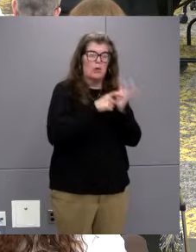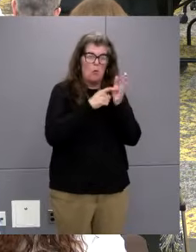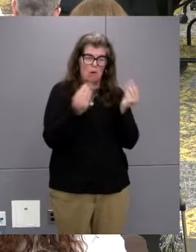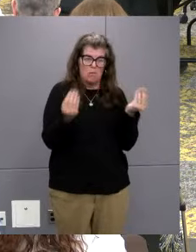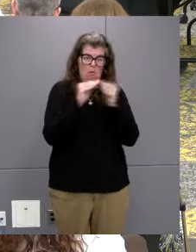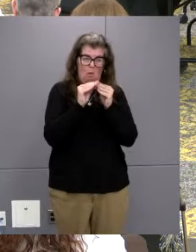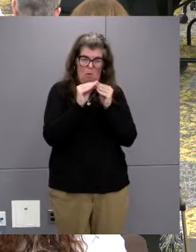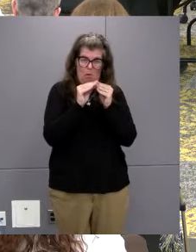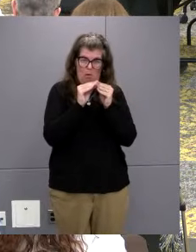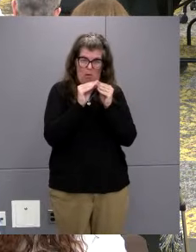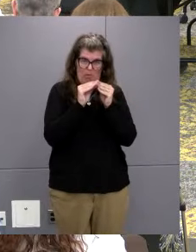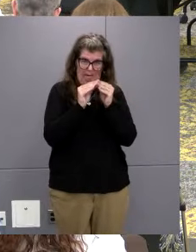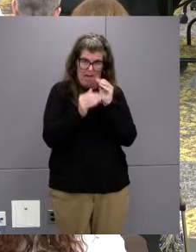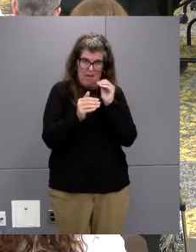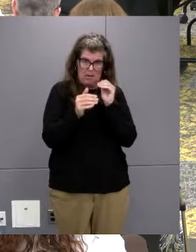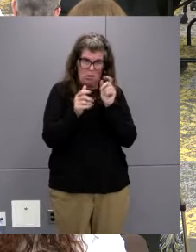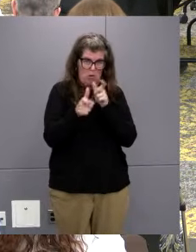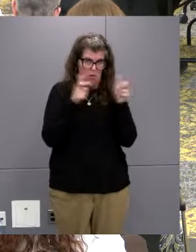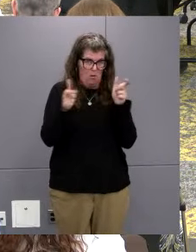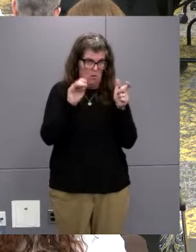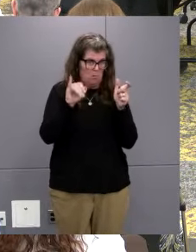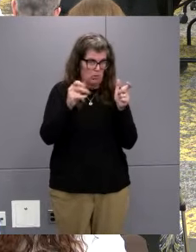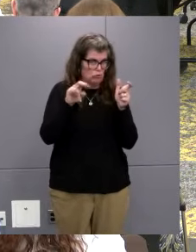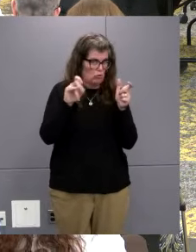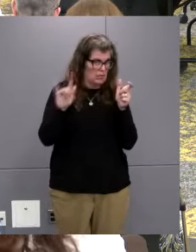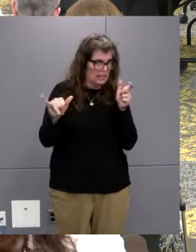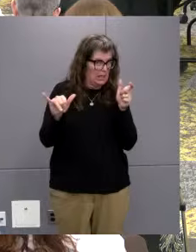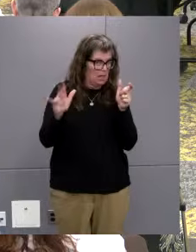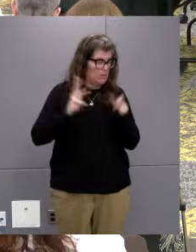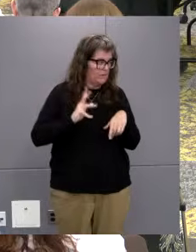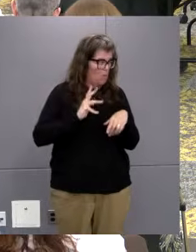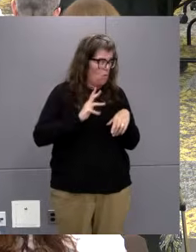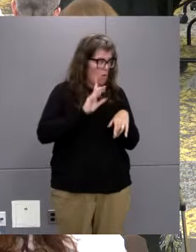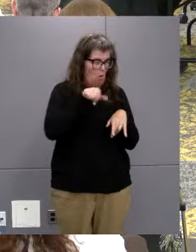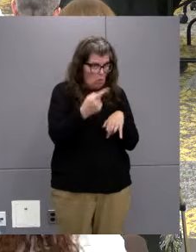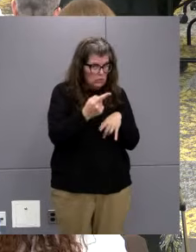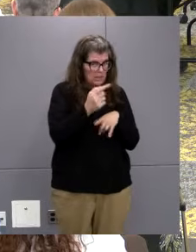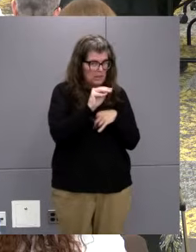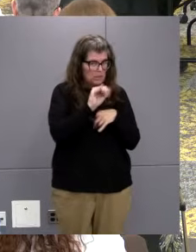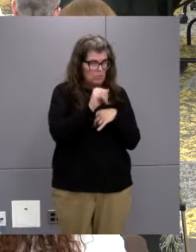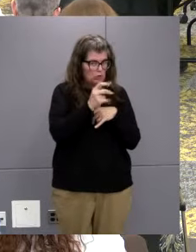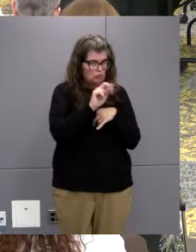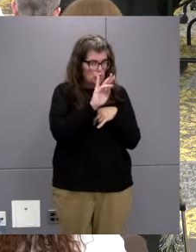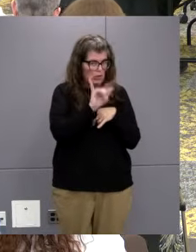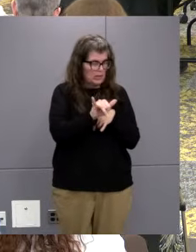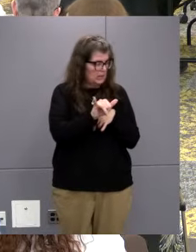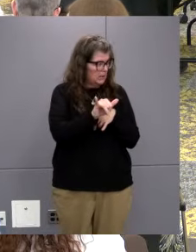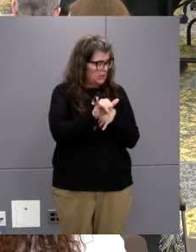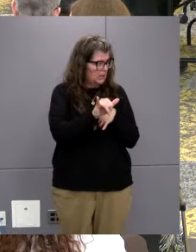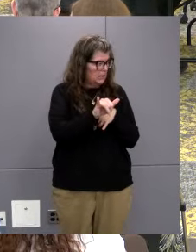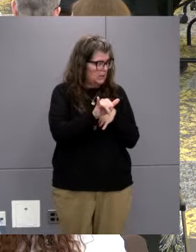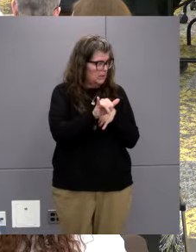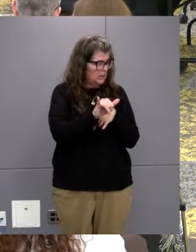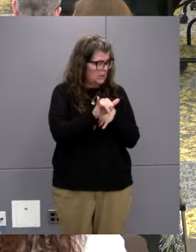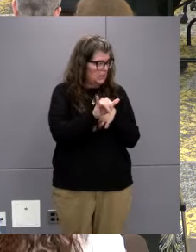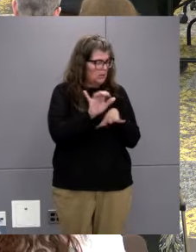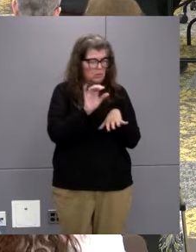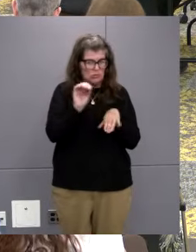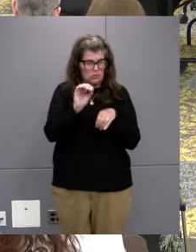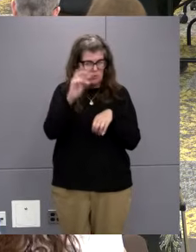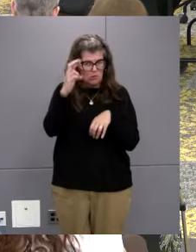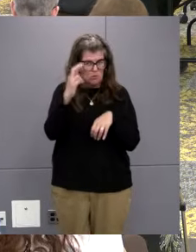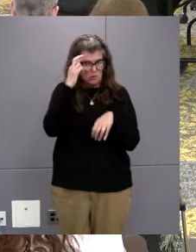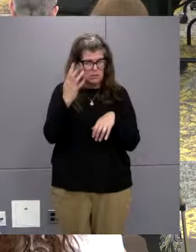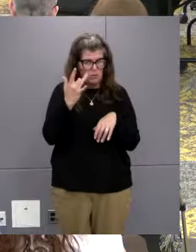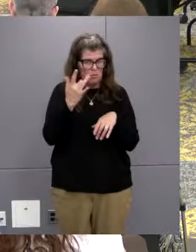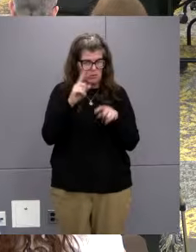However, in the past, it was just a majority, so there's no reason why you can't